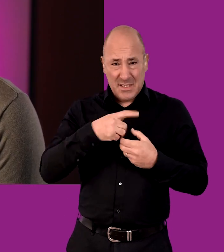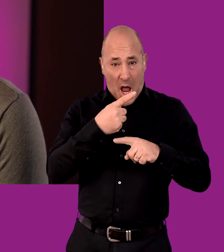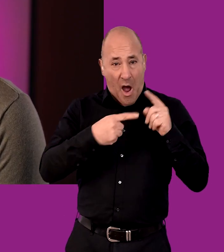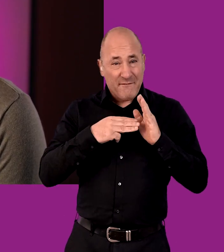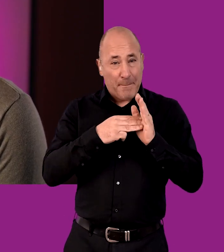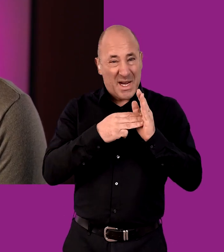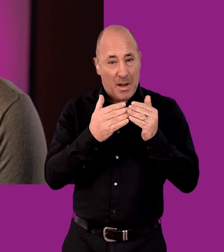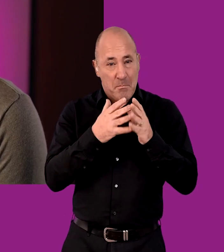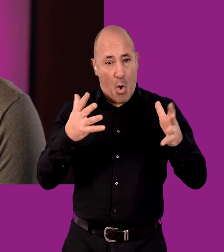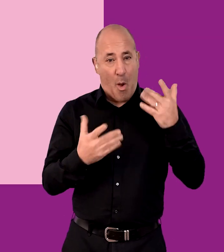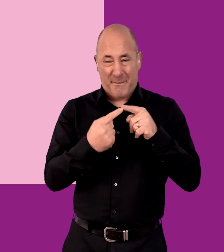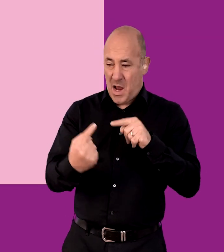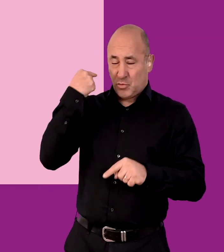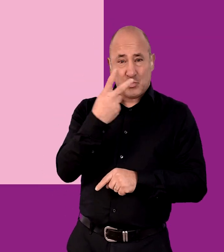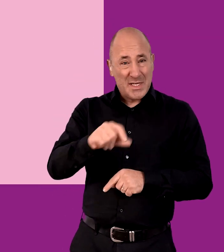500,000 compared with 2011.